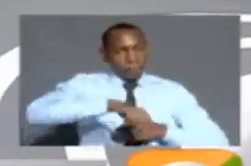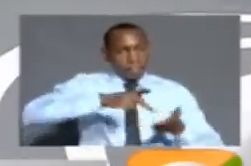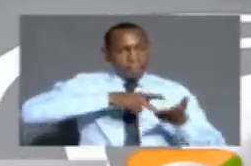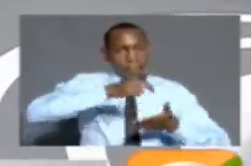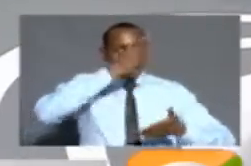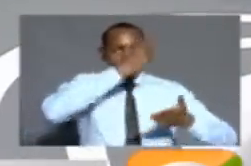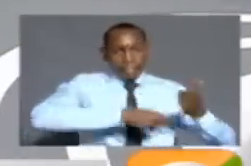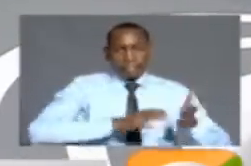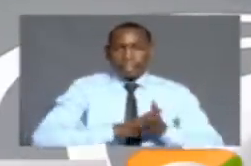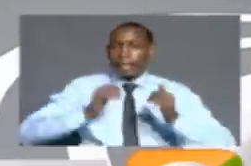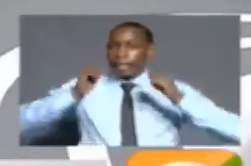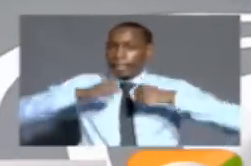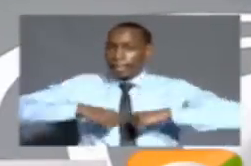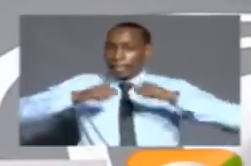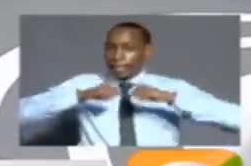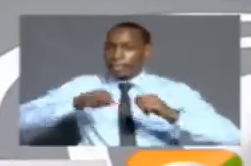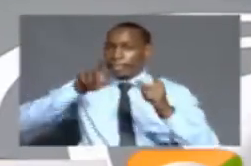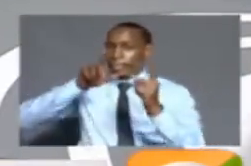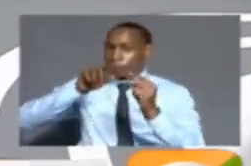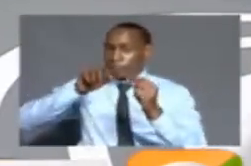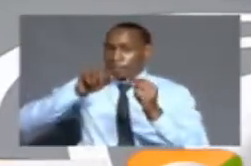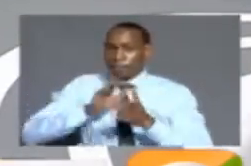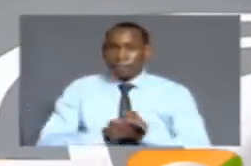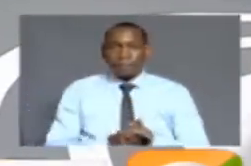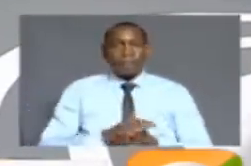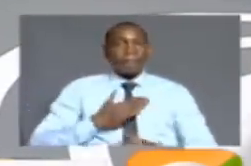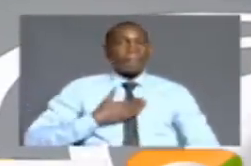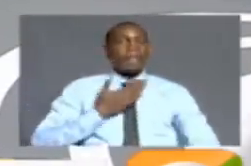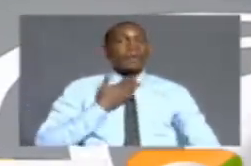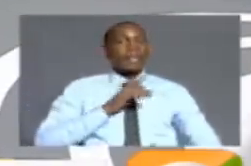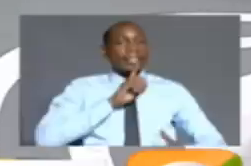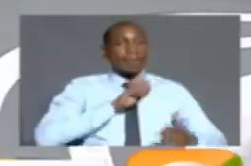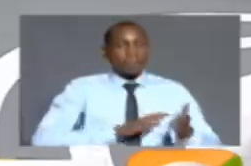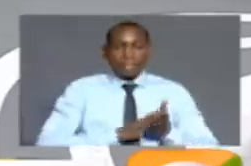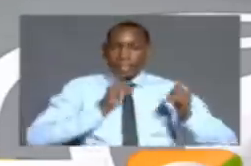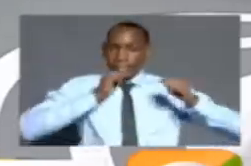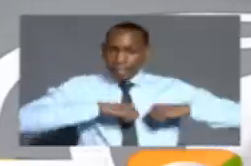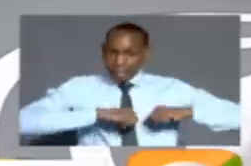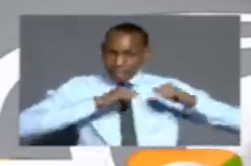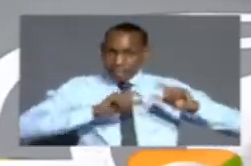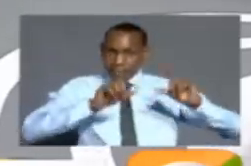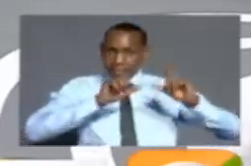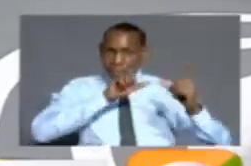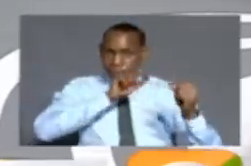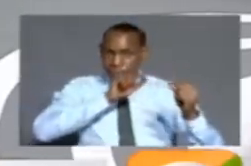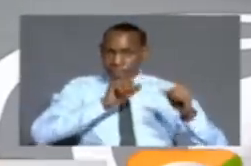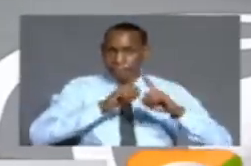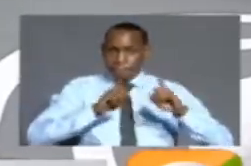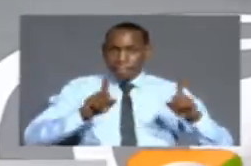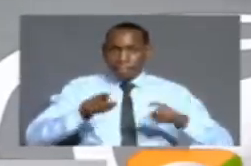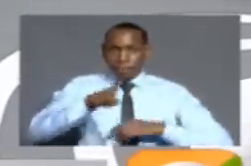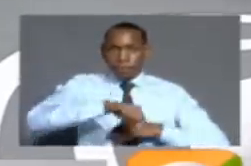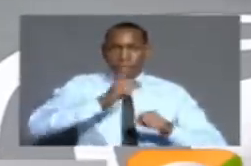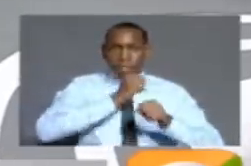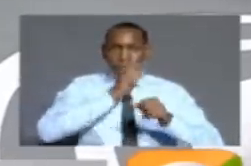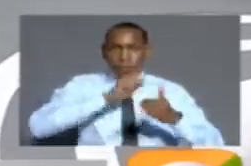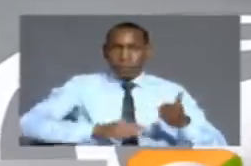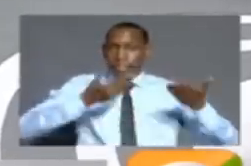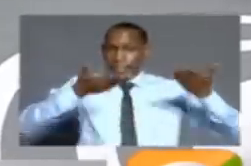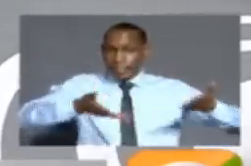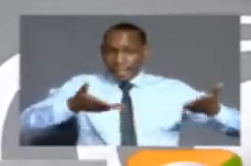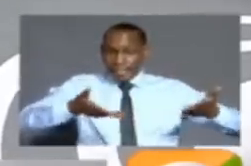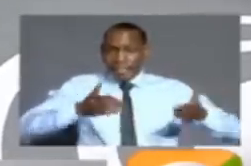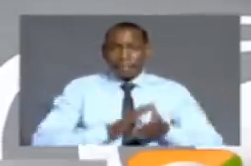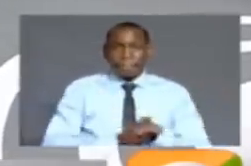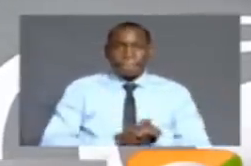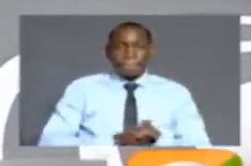No, yeah, I agree with that statement. But I know what she's shillings. Saying. Huh? No, I agree with what she's saying. Yes. But I think what we ought to do now is